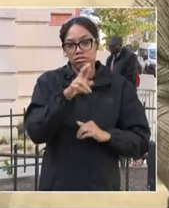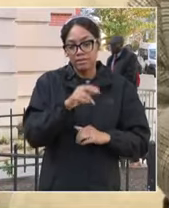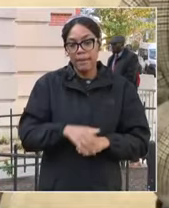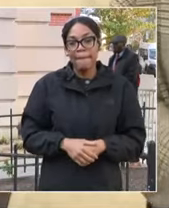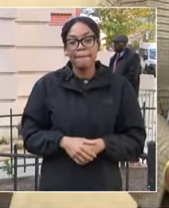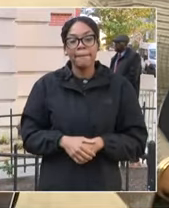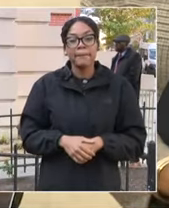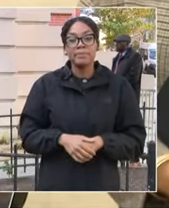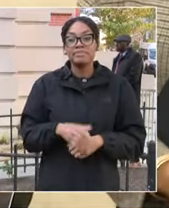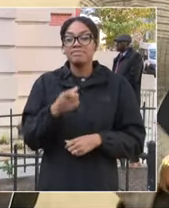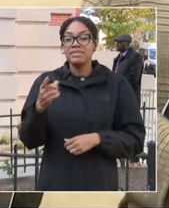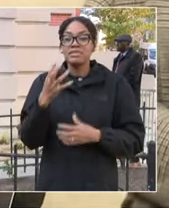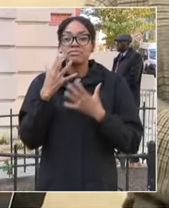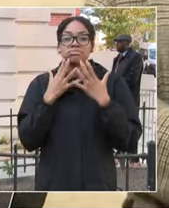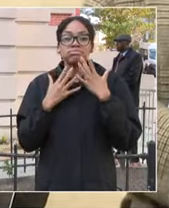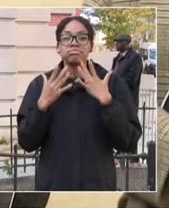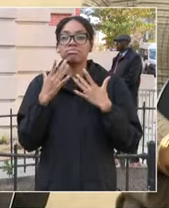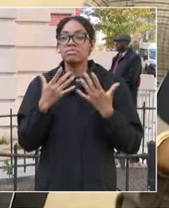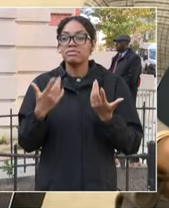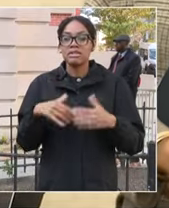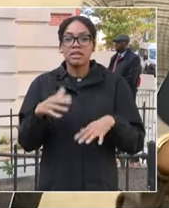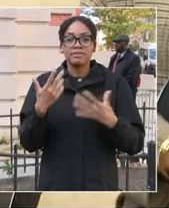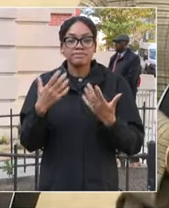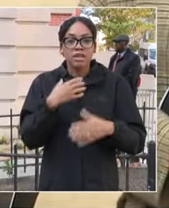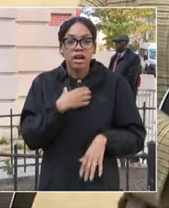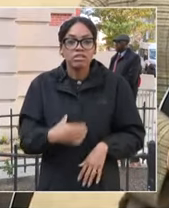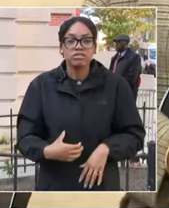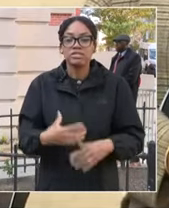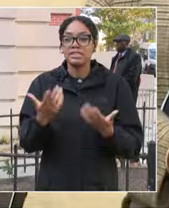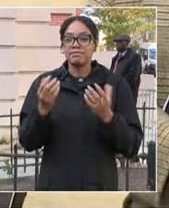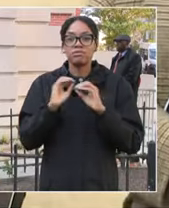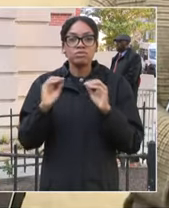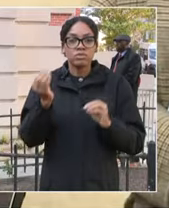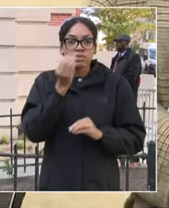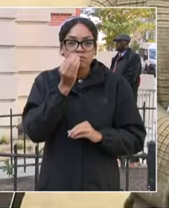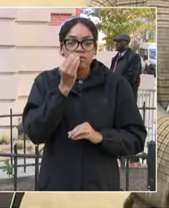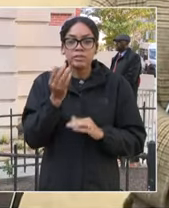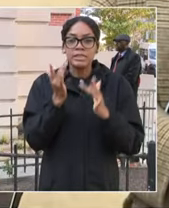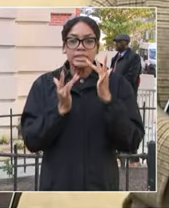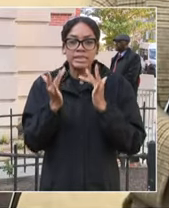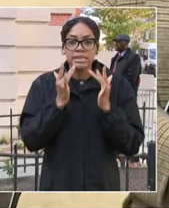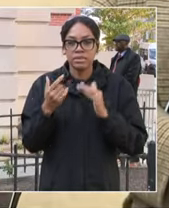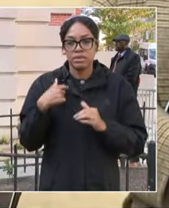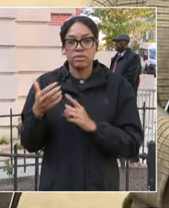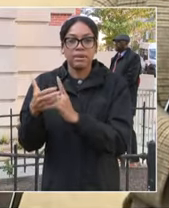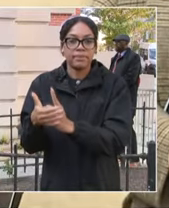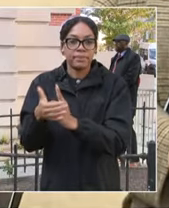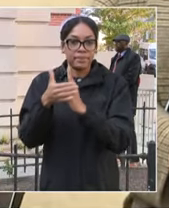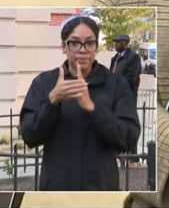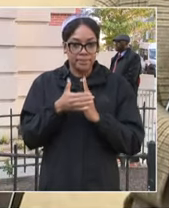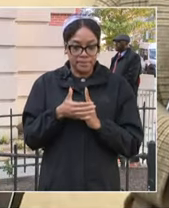their health and bring them life-sustaining items as if they